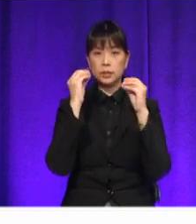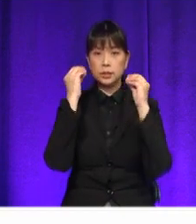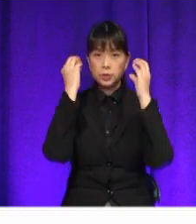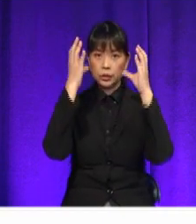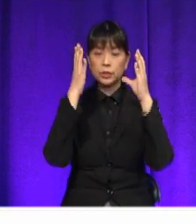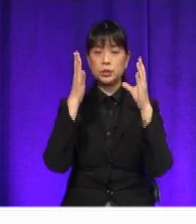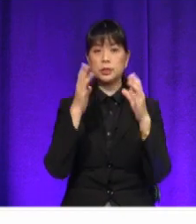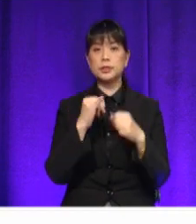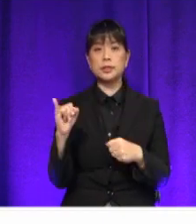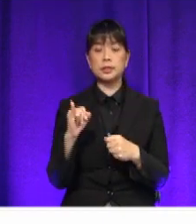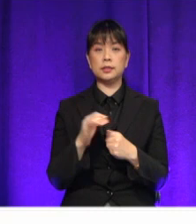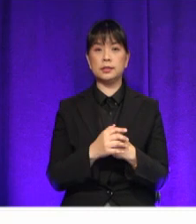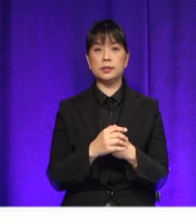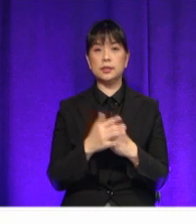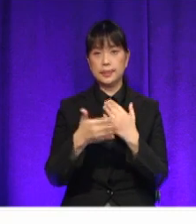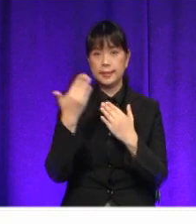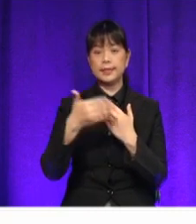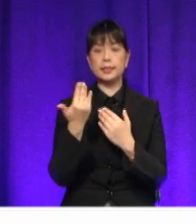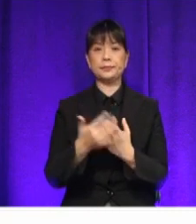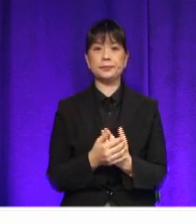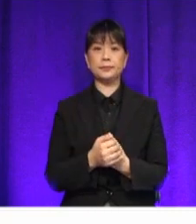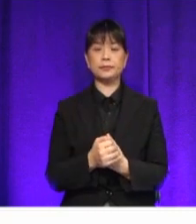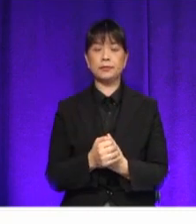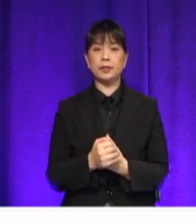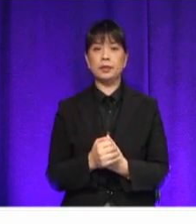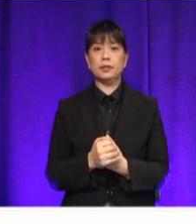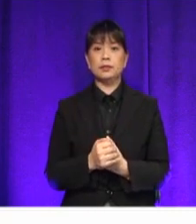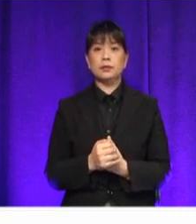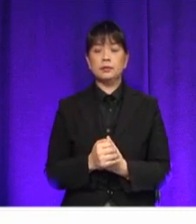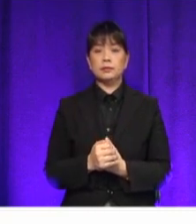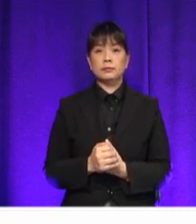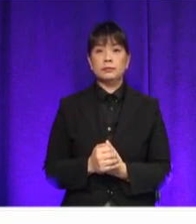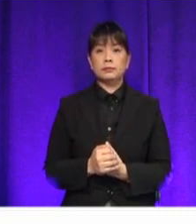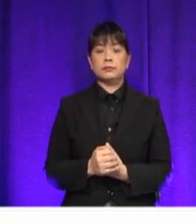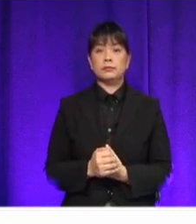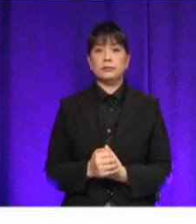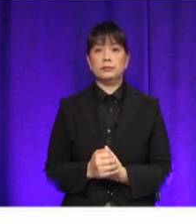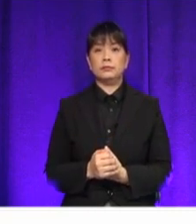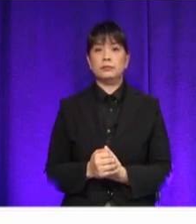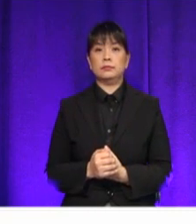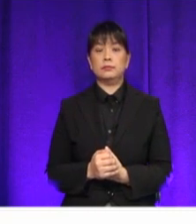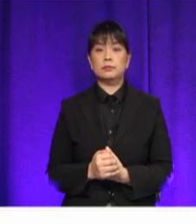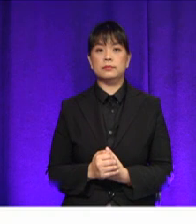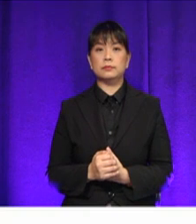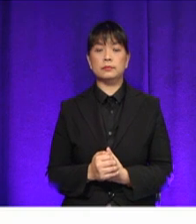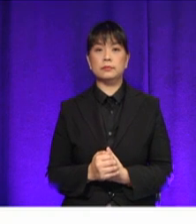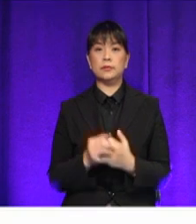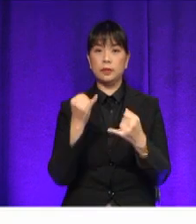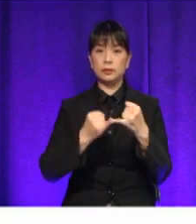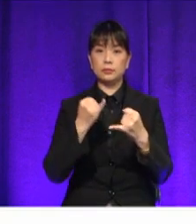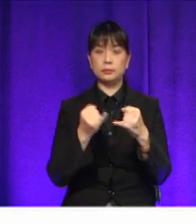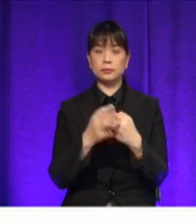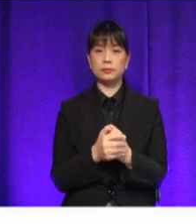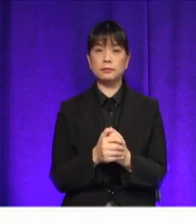Do you agree with Shawina? Did you get that Yes, same sir. answer? Yes, you both are correct. Well done. And the last